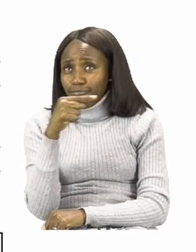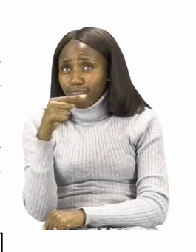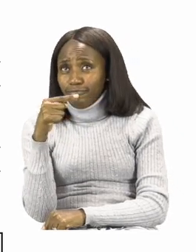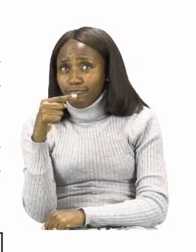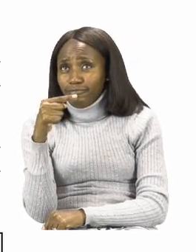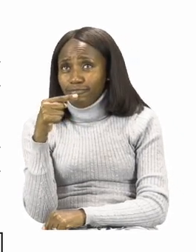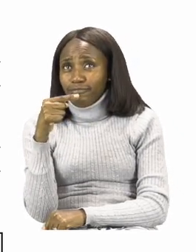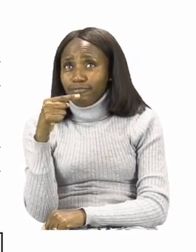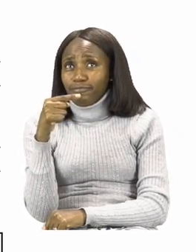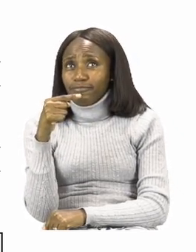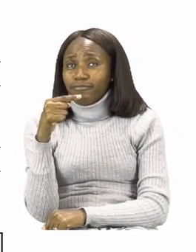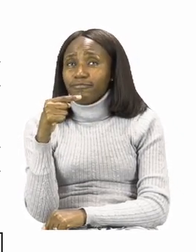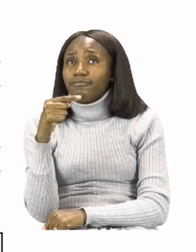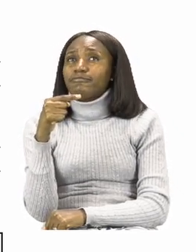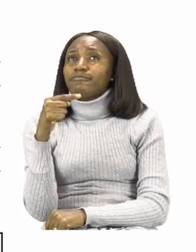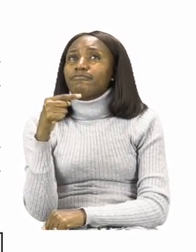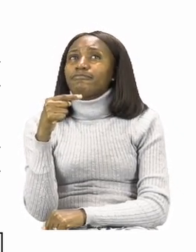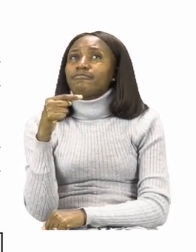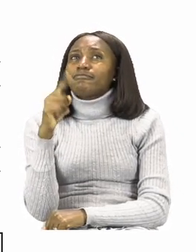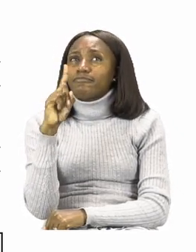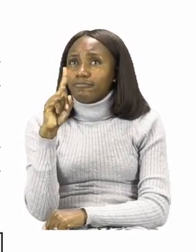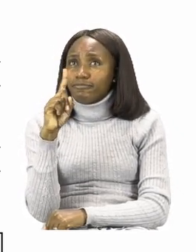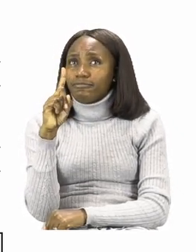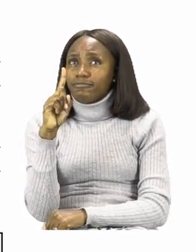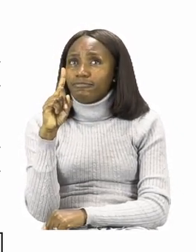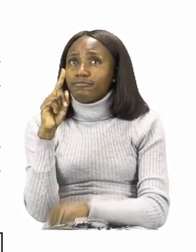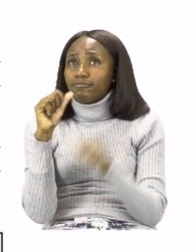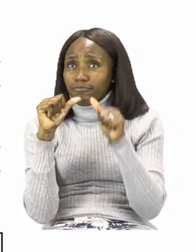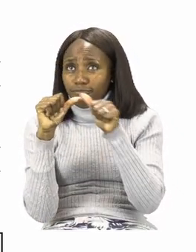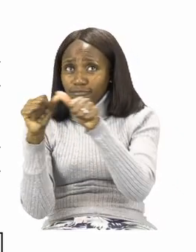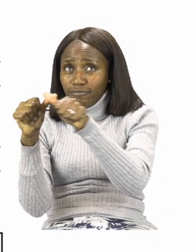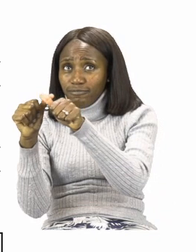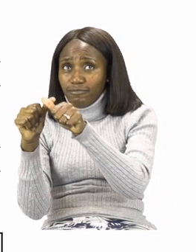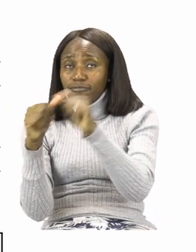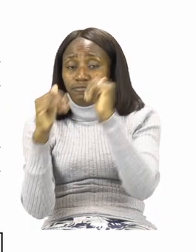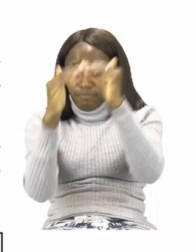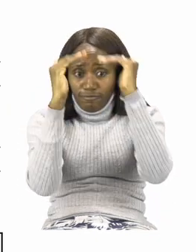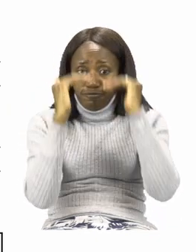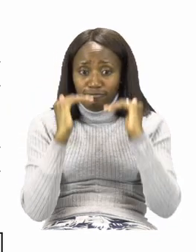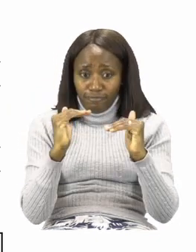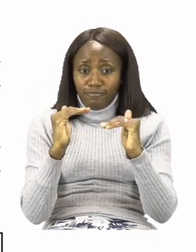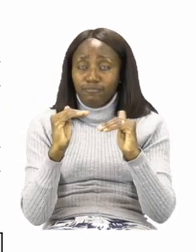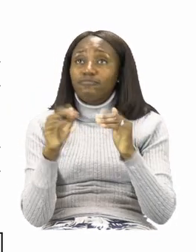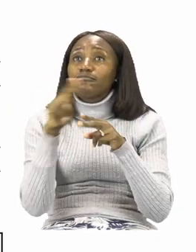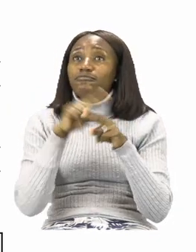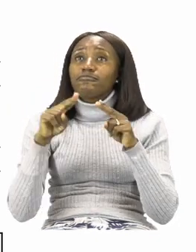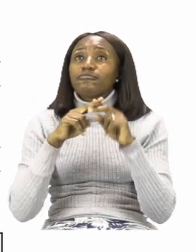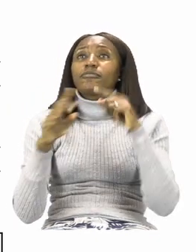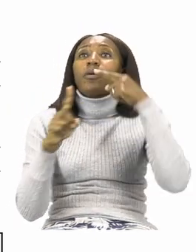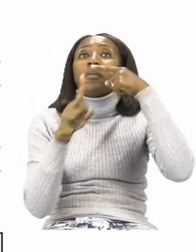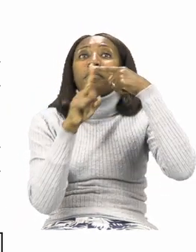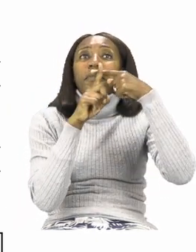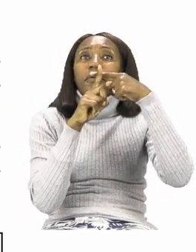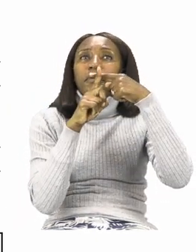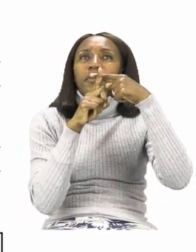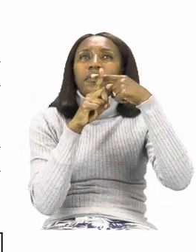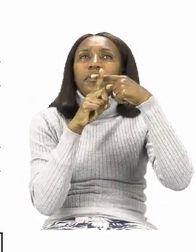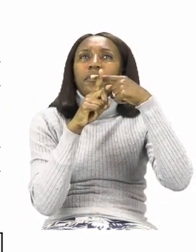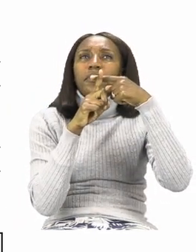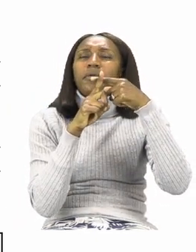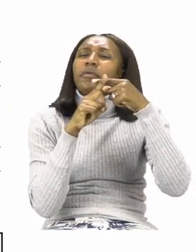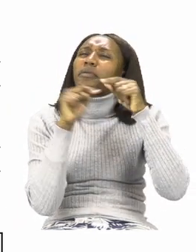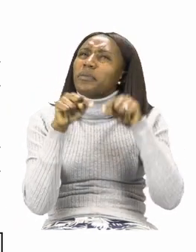more? Or what is 2 more than? So we said